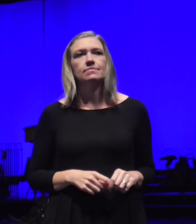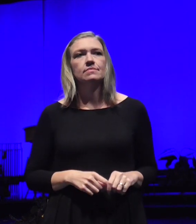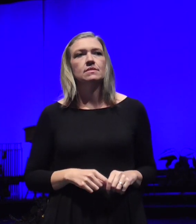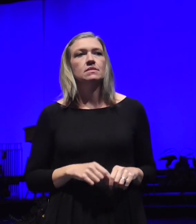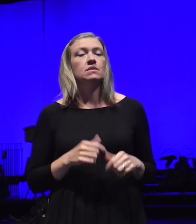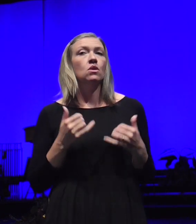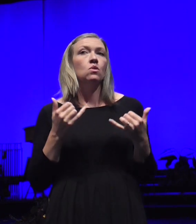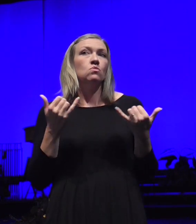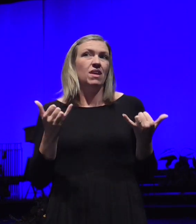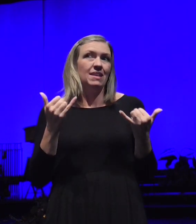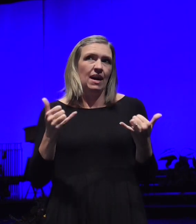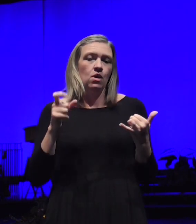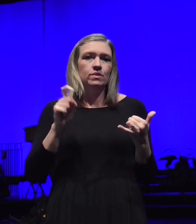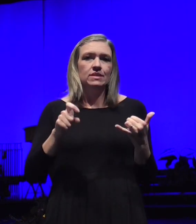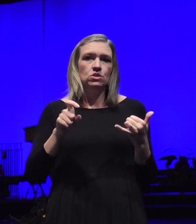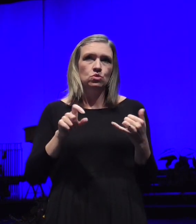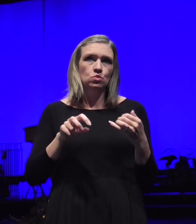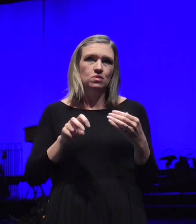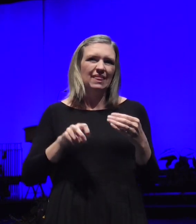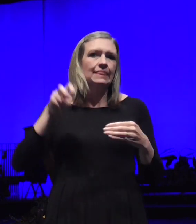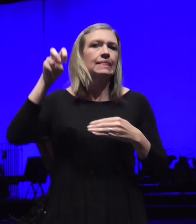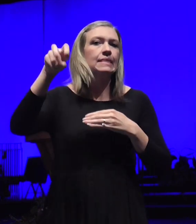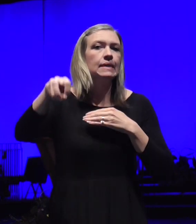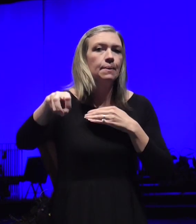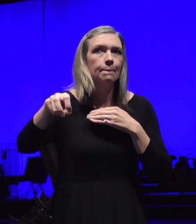in a leap in consciousness.